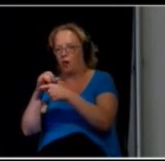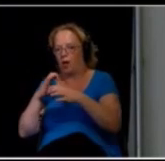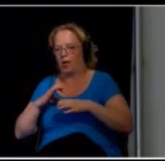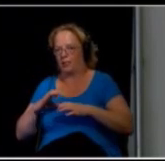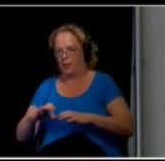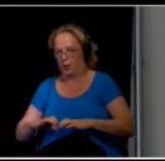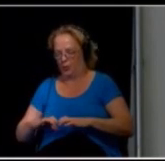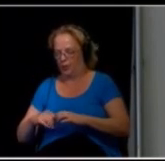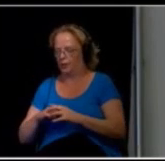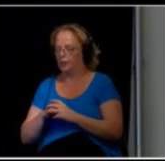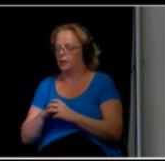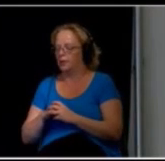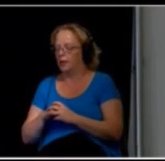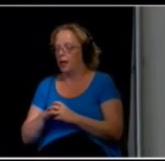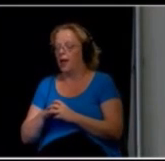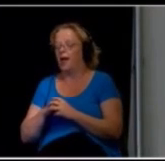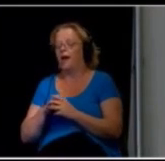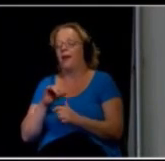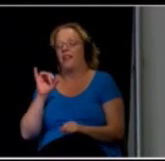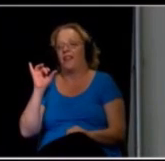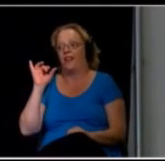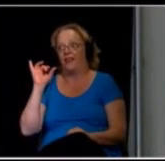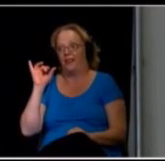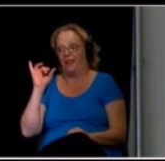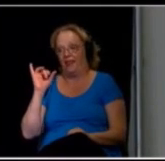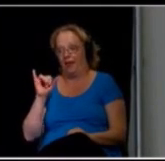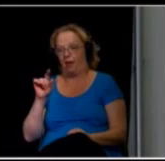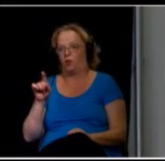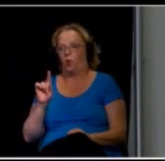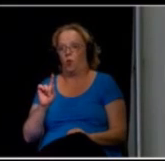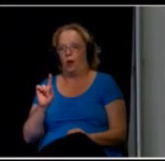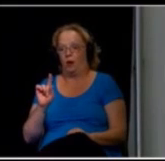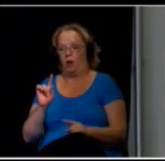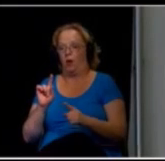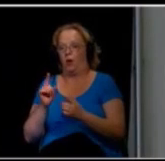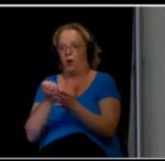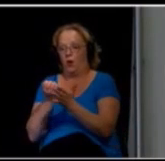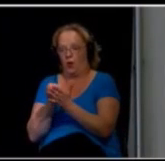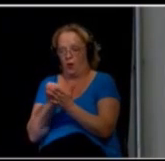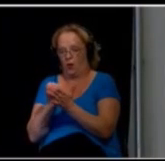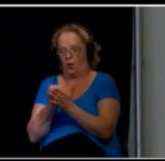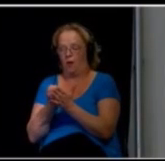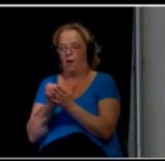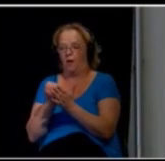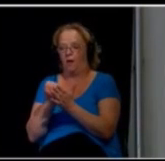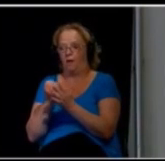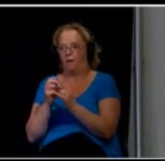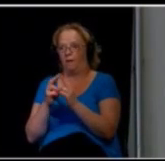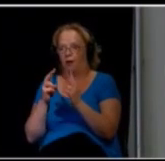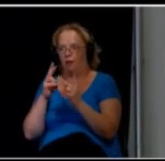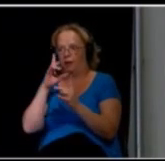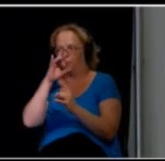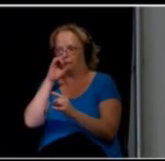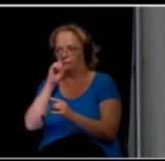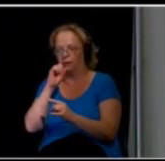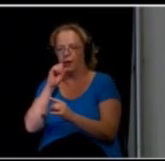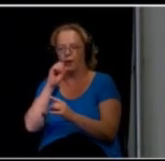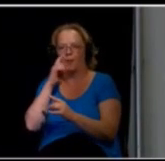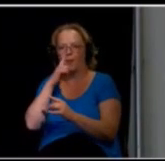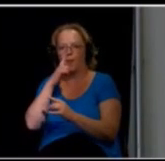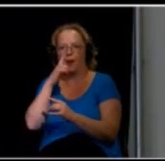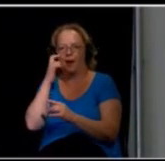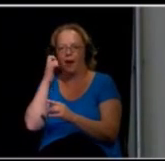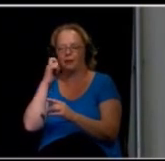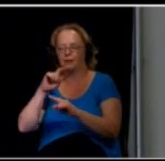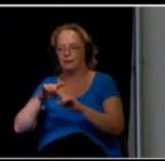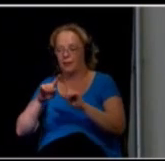And that's where the economics are very compelling, because there's an important difference